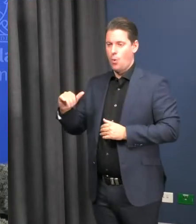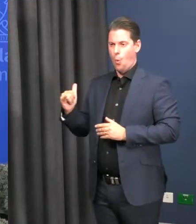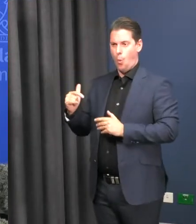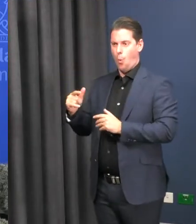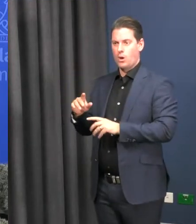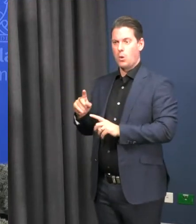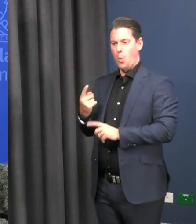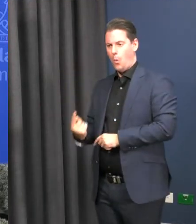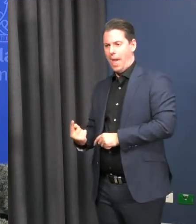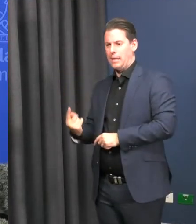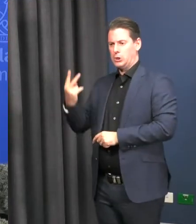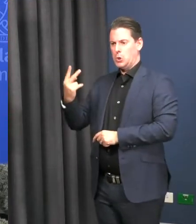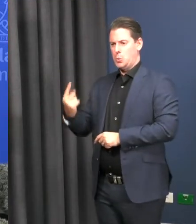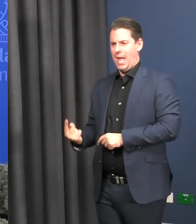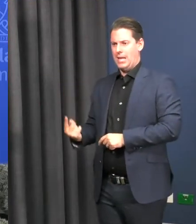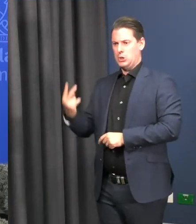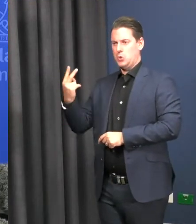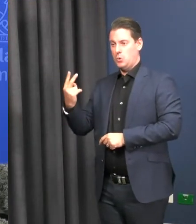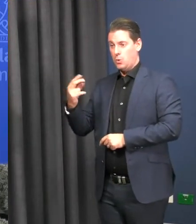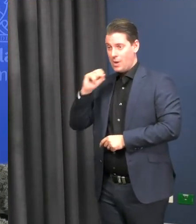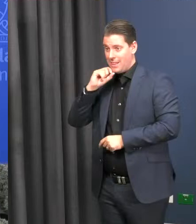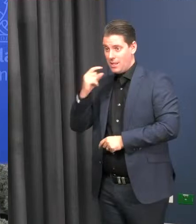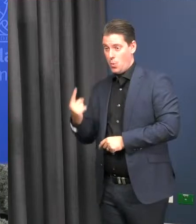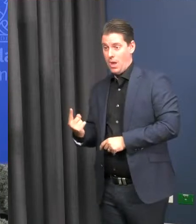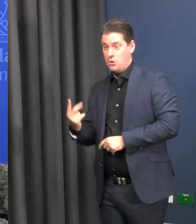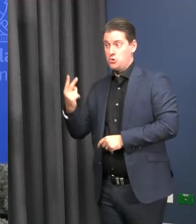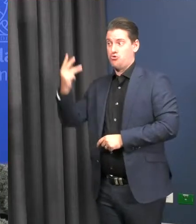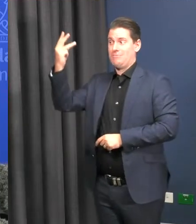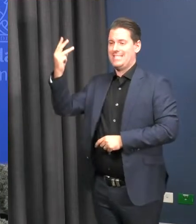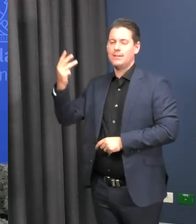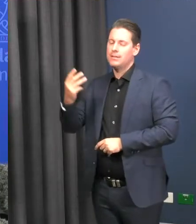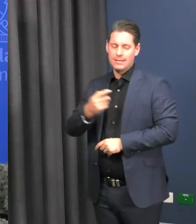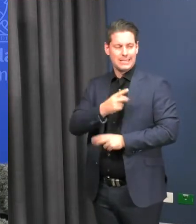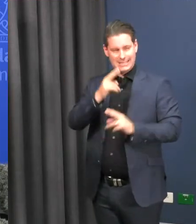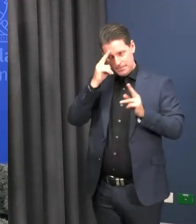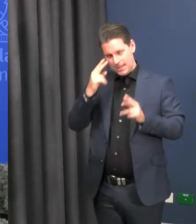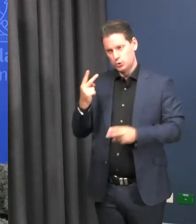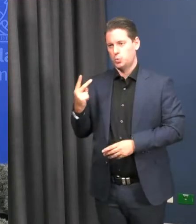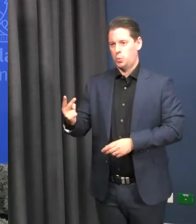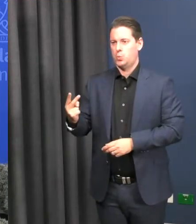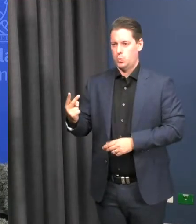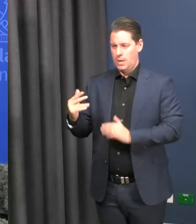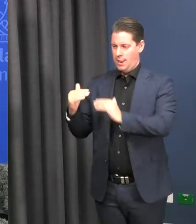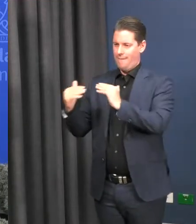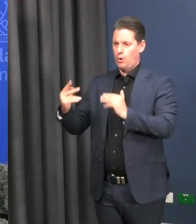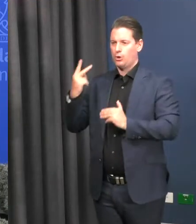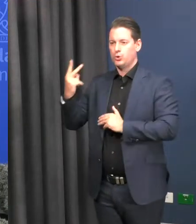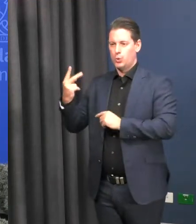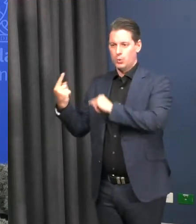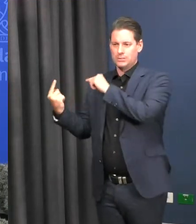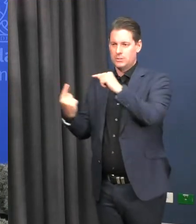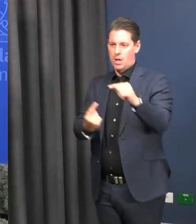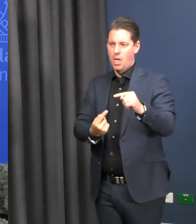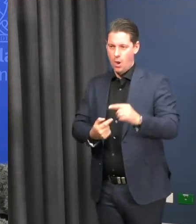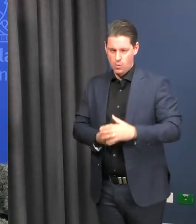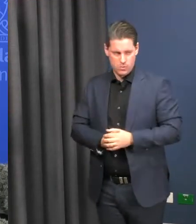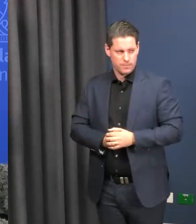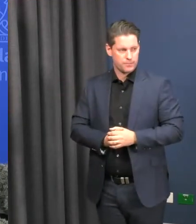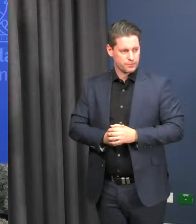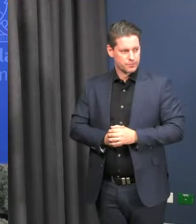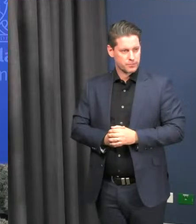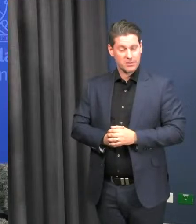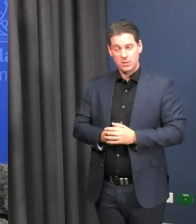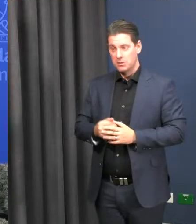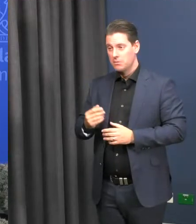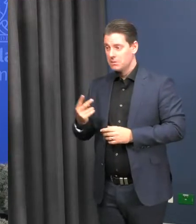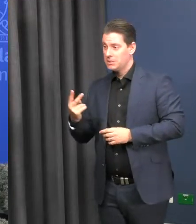1? It's expected to remain as a Category 2 as it approaches and at the higher end of that category.